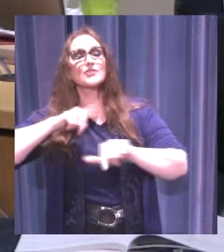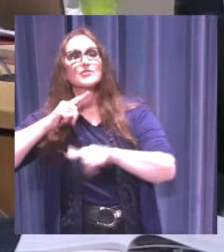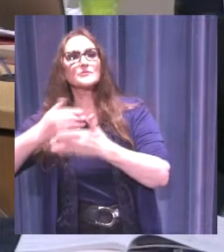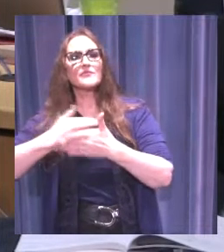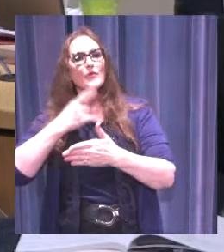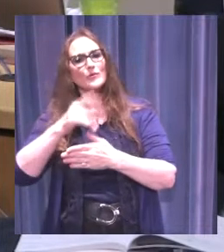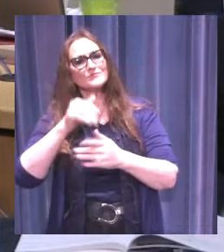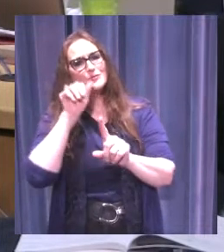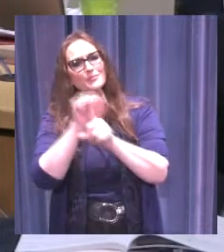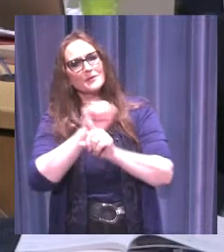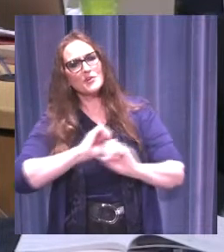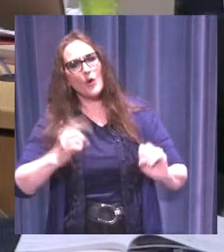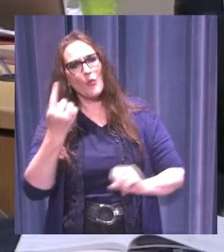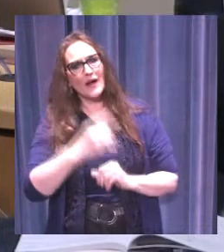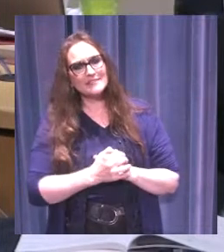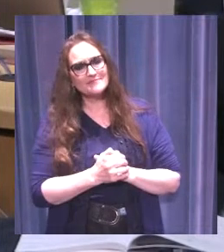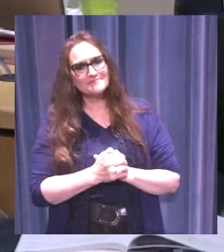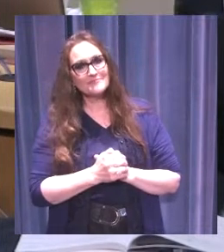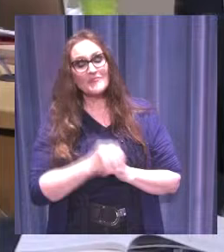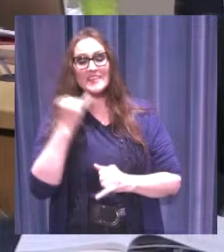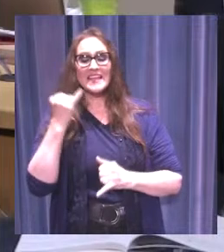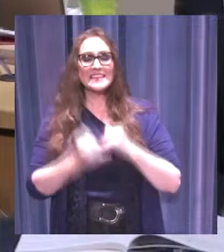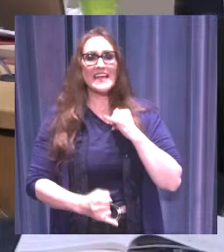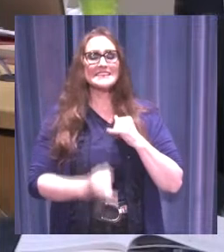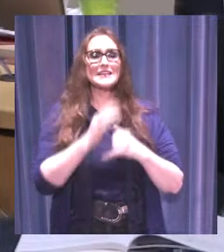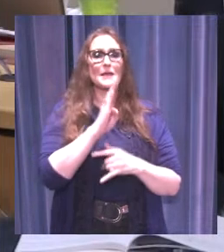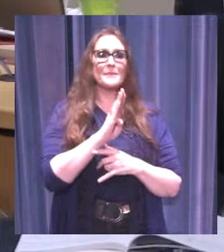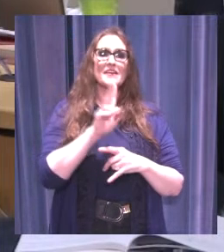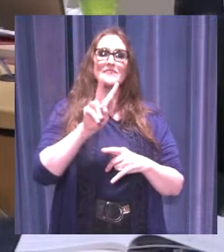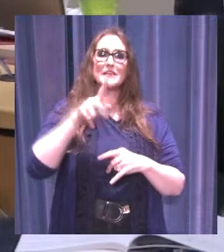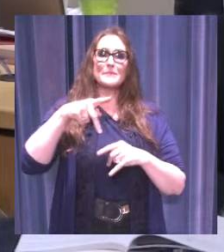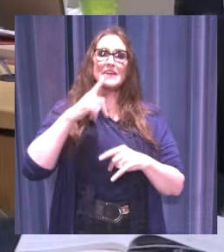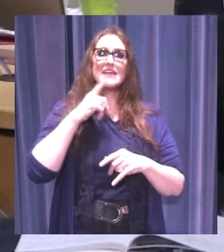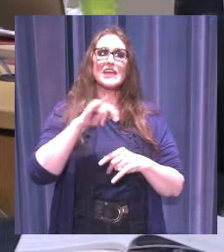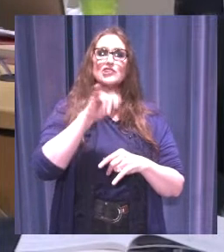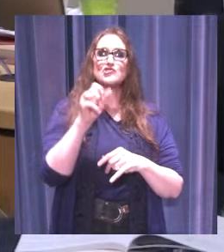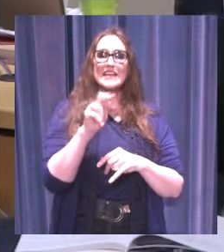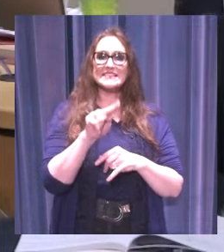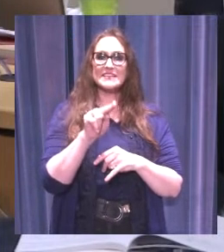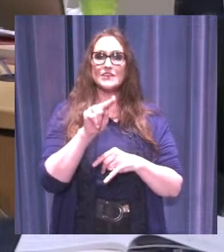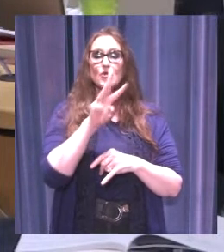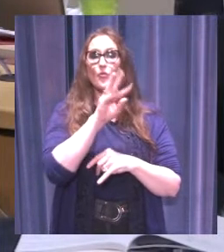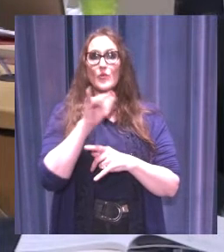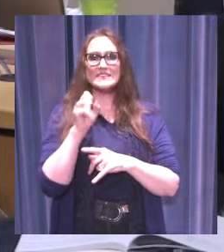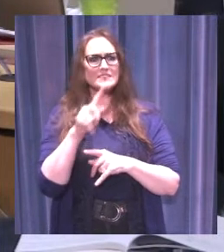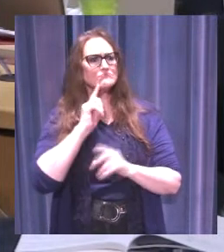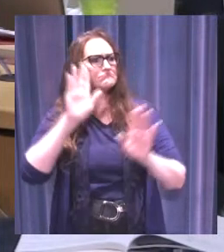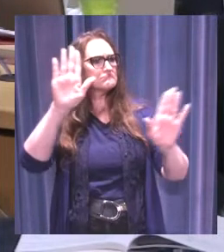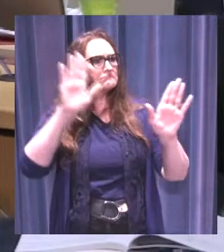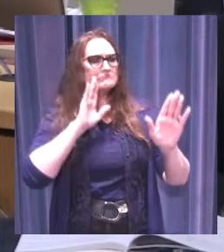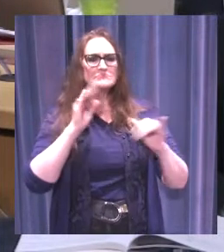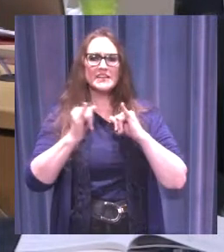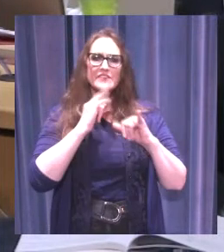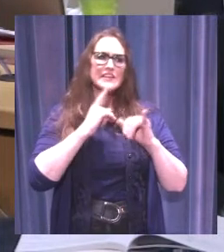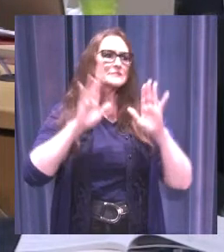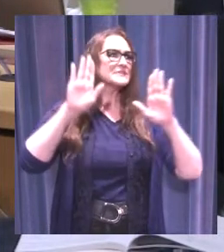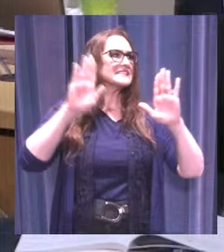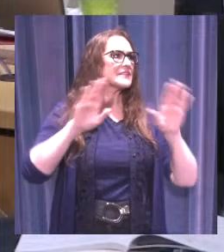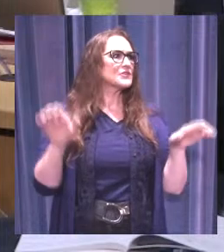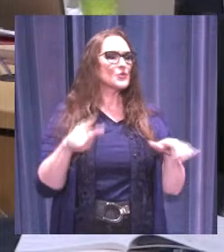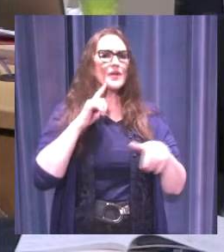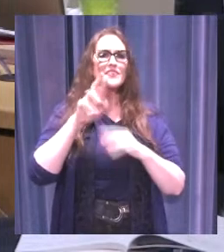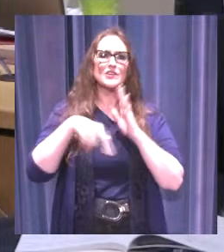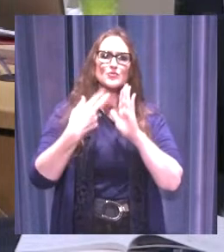one. Lastly, VP Jason Wilson had an amazing interview, has been successful acting in this role. He